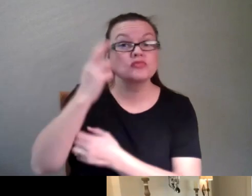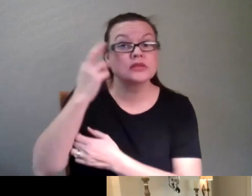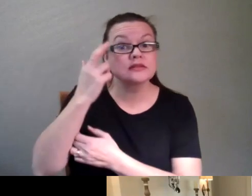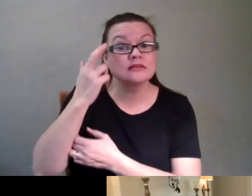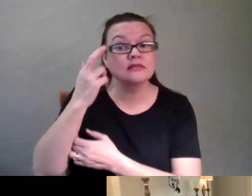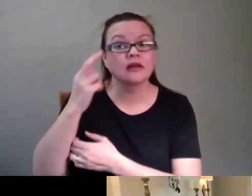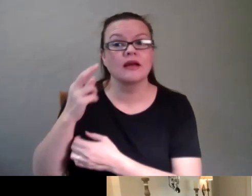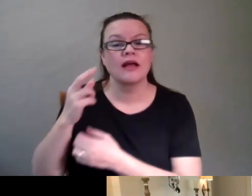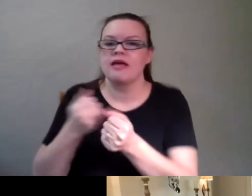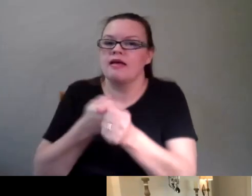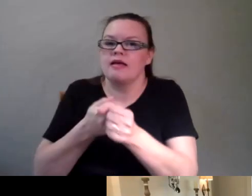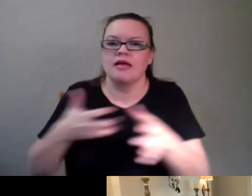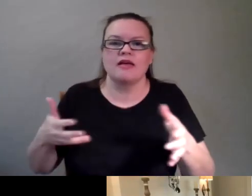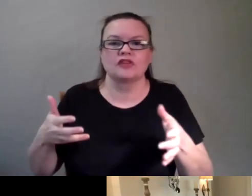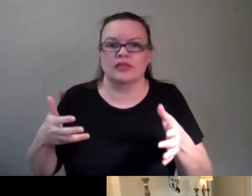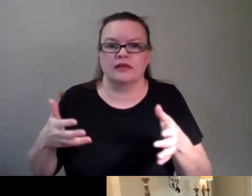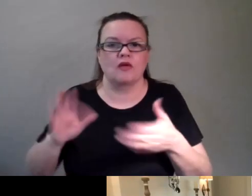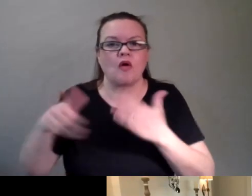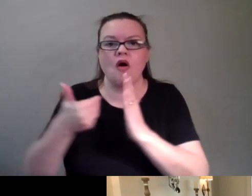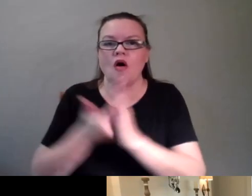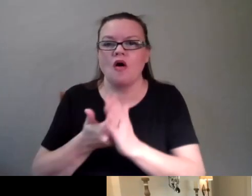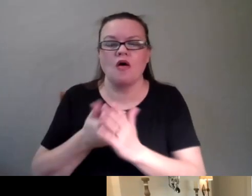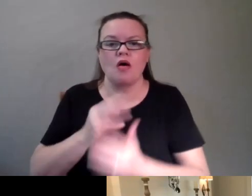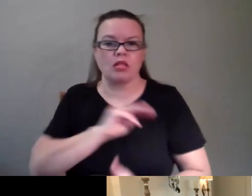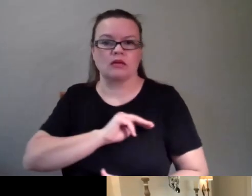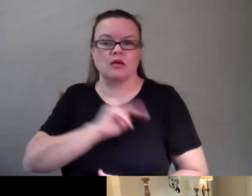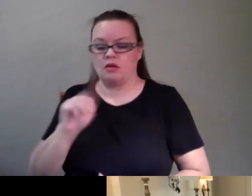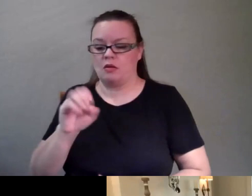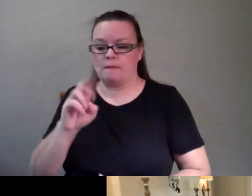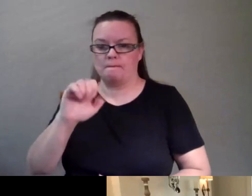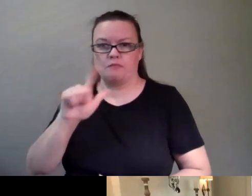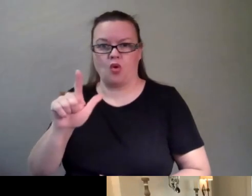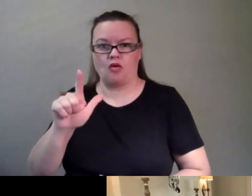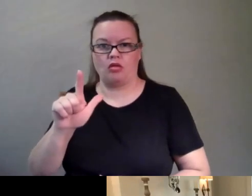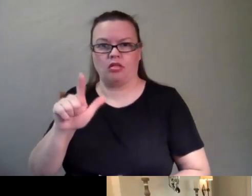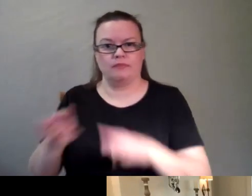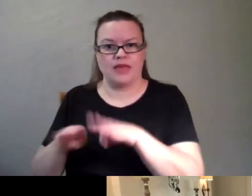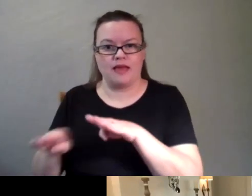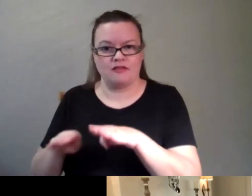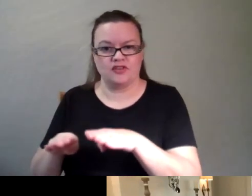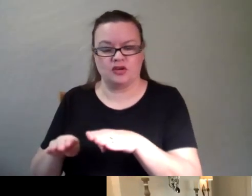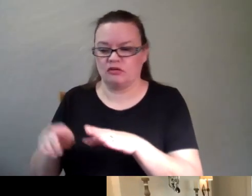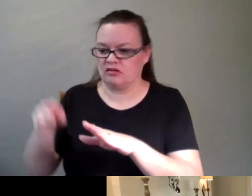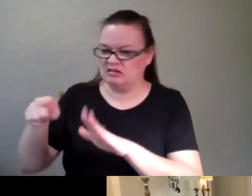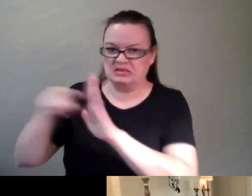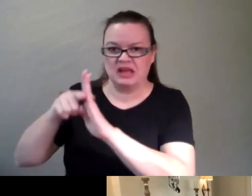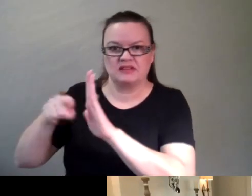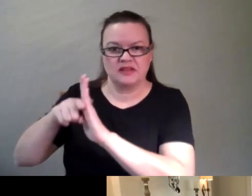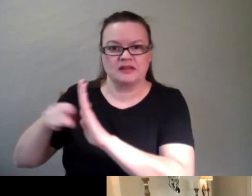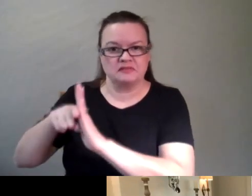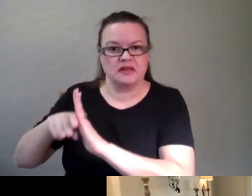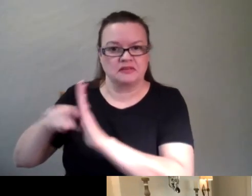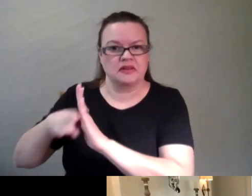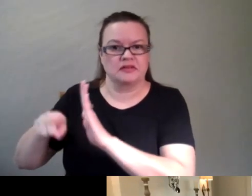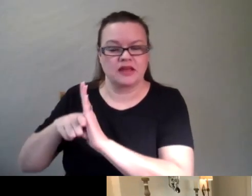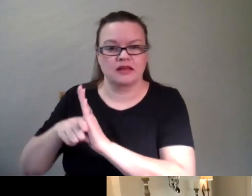represented everything I was trying to teach my sons not to be. But I didn't go the route of some of the Republicans that started the Lincoln